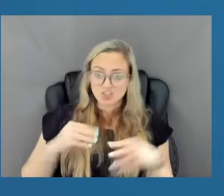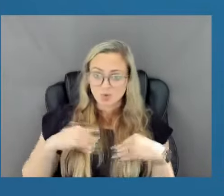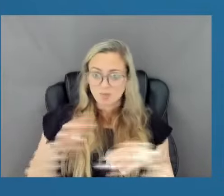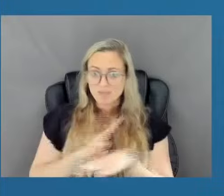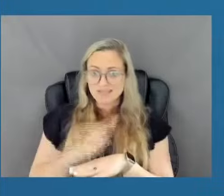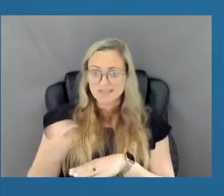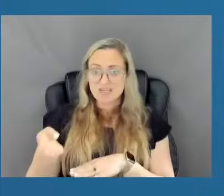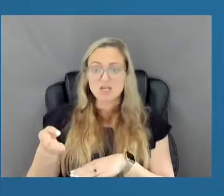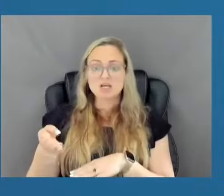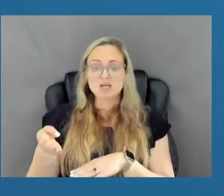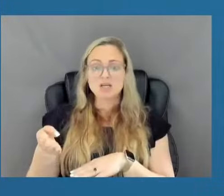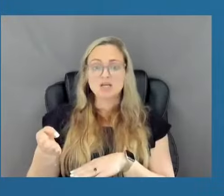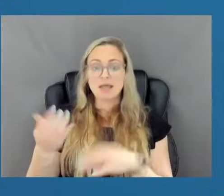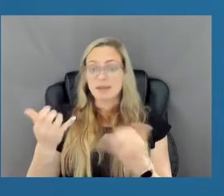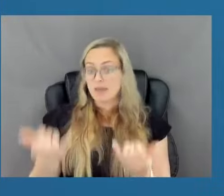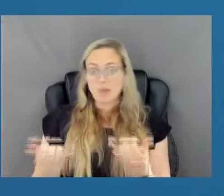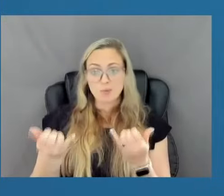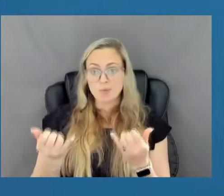now